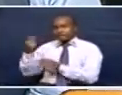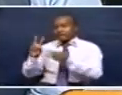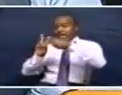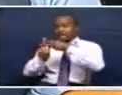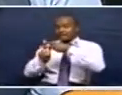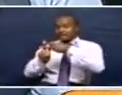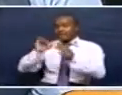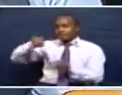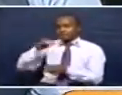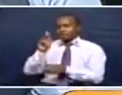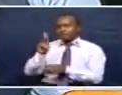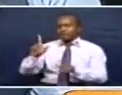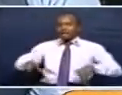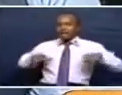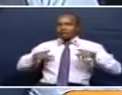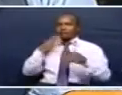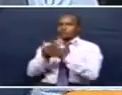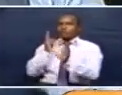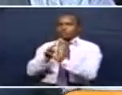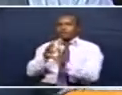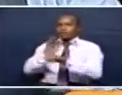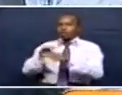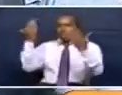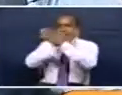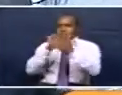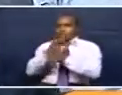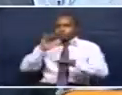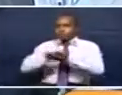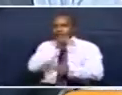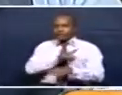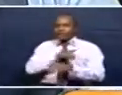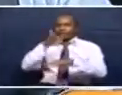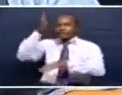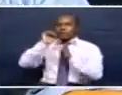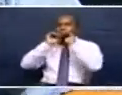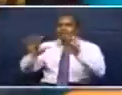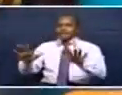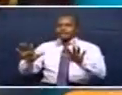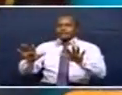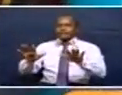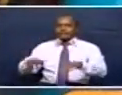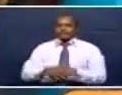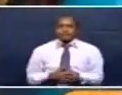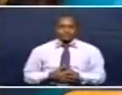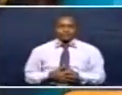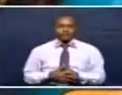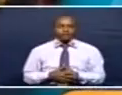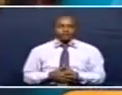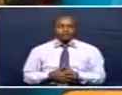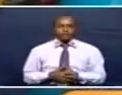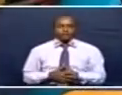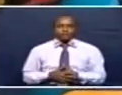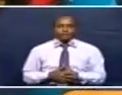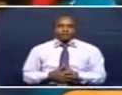hashtag, JK Live. Thanks so much for watching. Good night. Good luck. God bless. Thank you, Doctor.